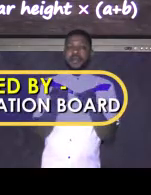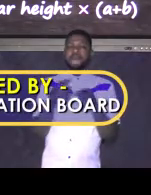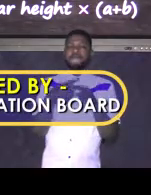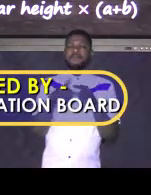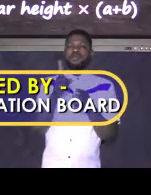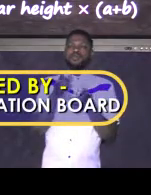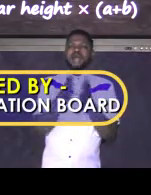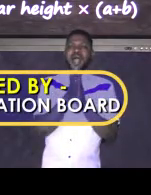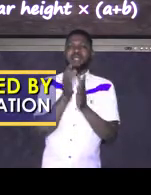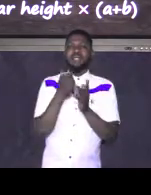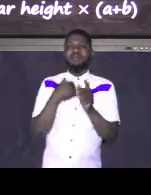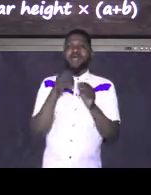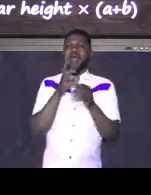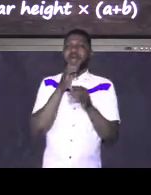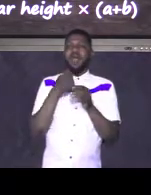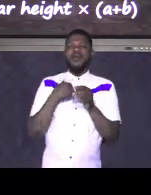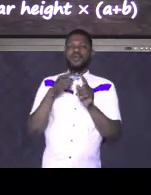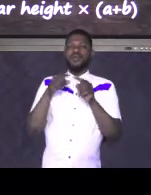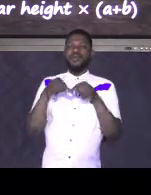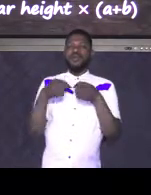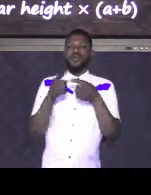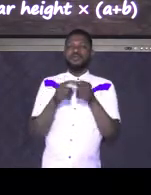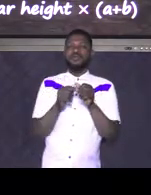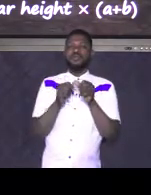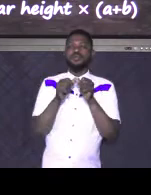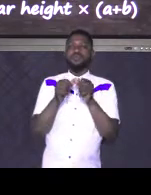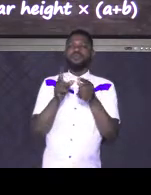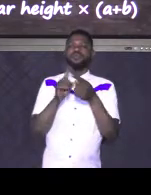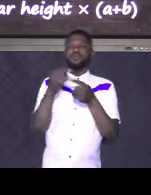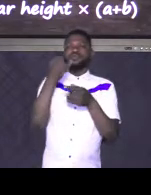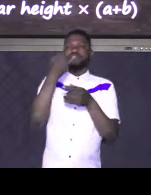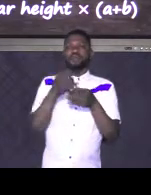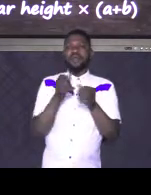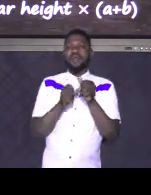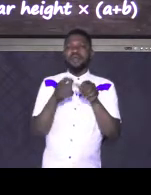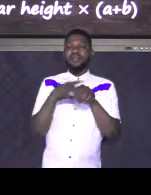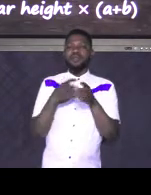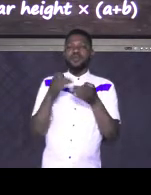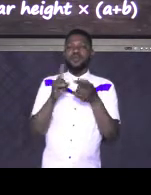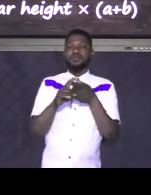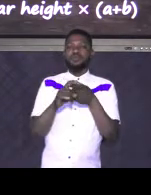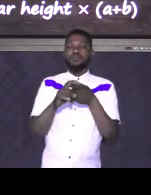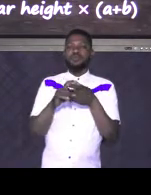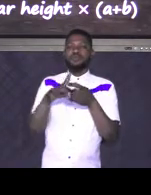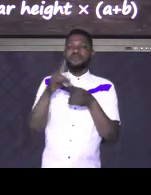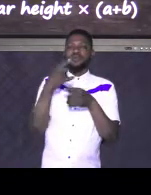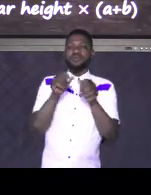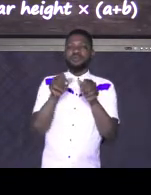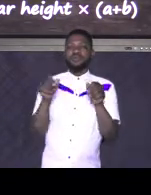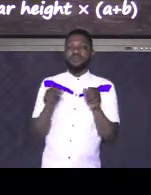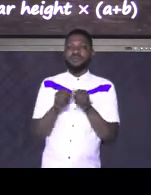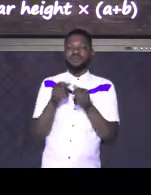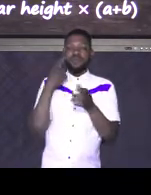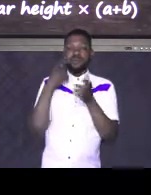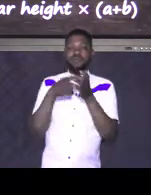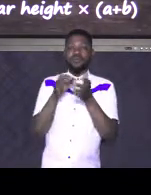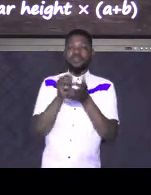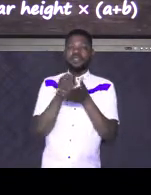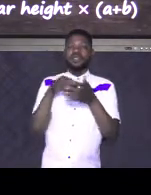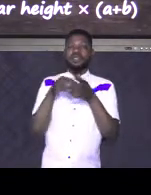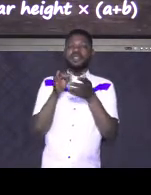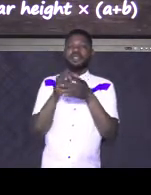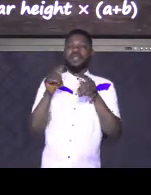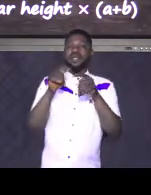But you ask me, are we going to keep drawing two trapezoids every time we want to find the area? No. Observe that in